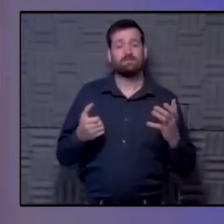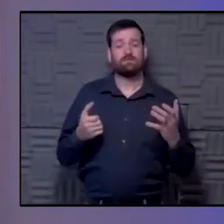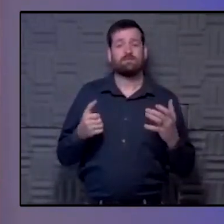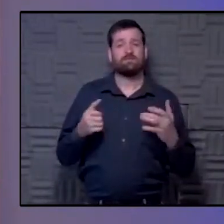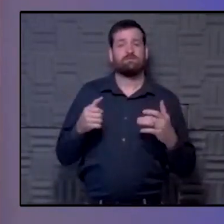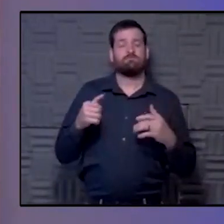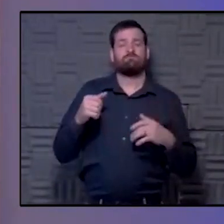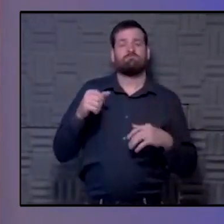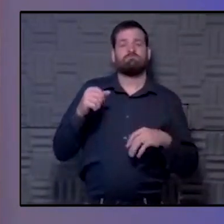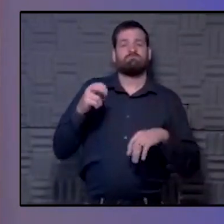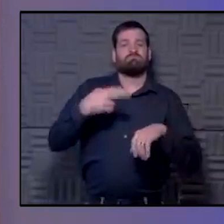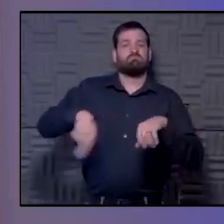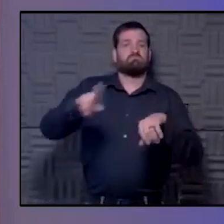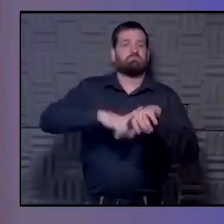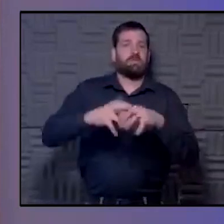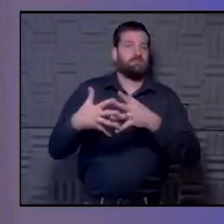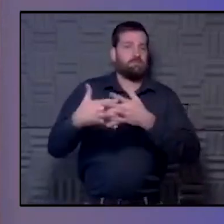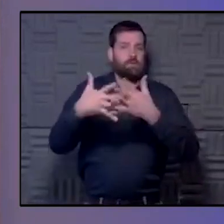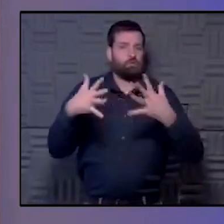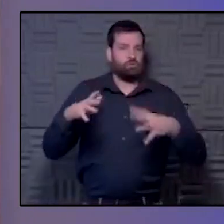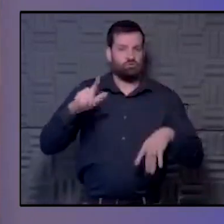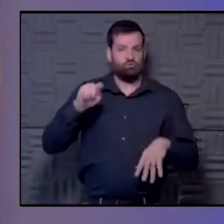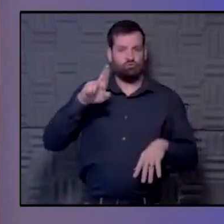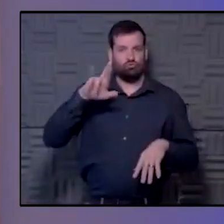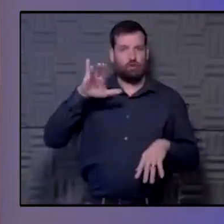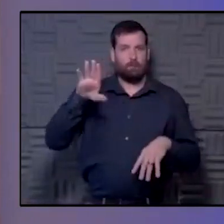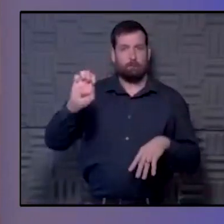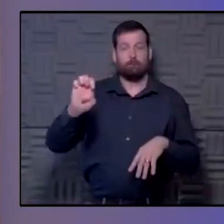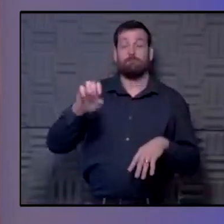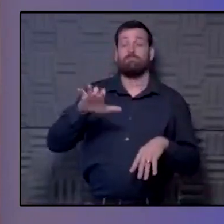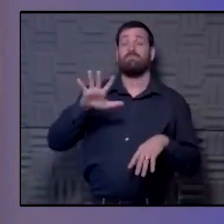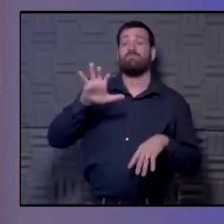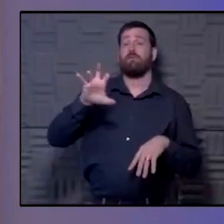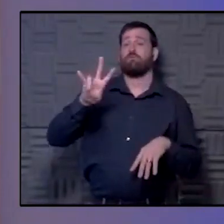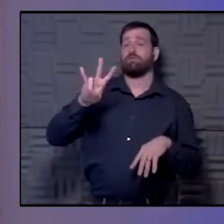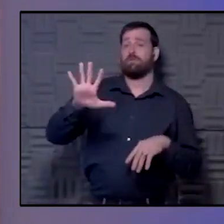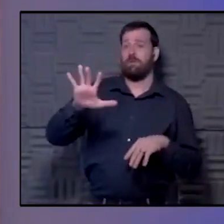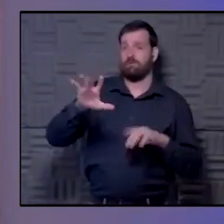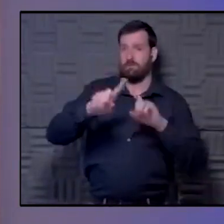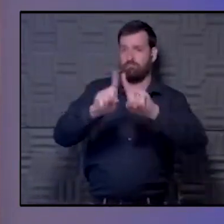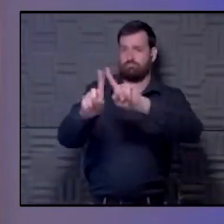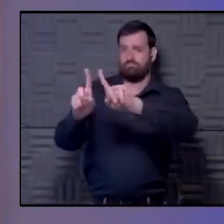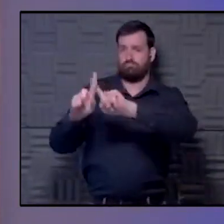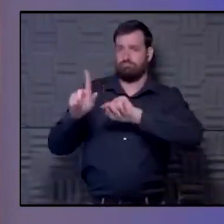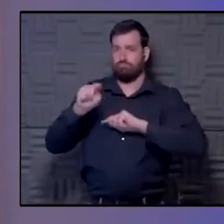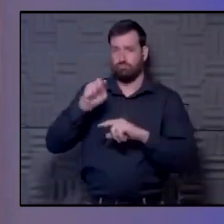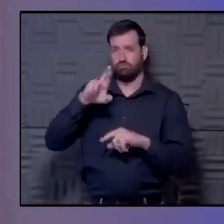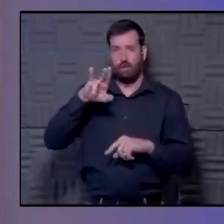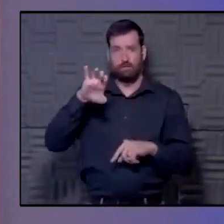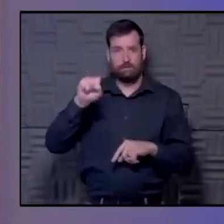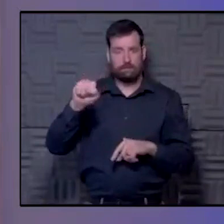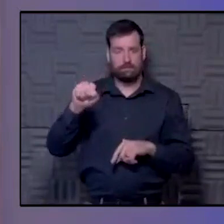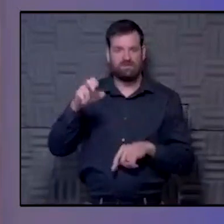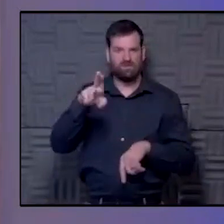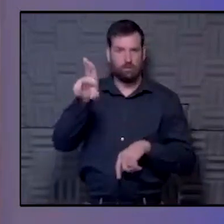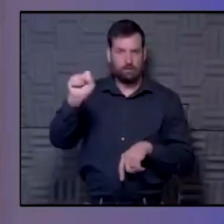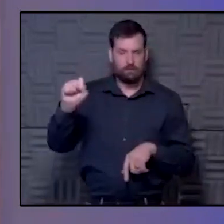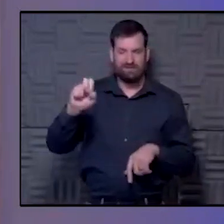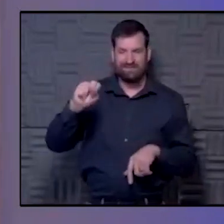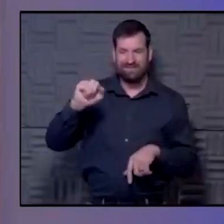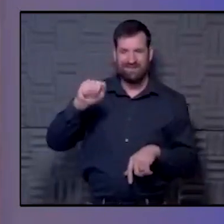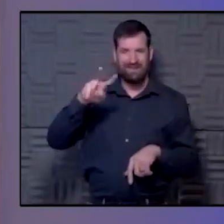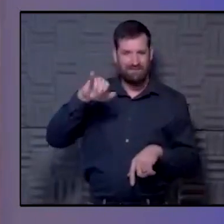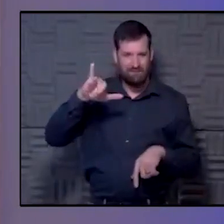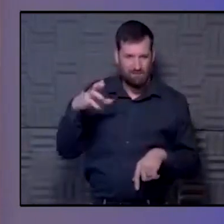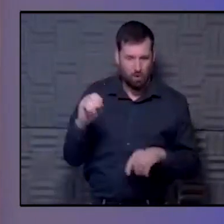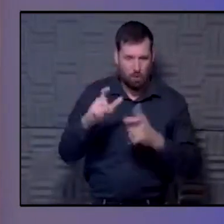Native American tribes. There's 575 Indian tribes in the United States. The Navajos being the largest